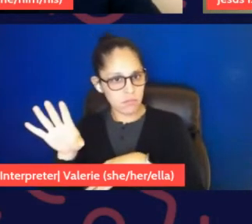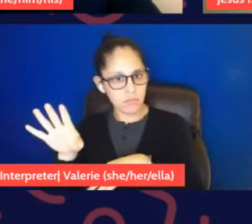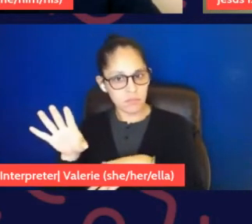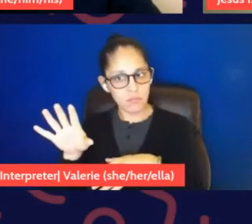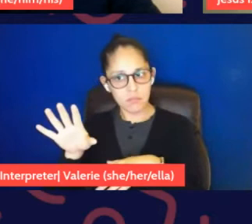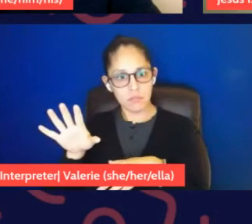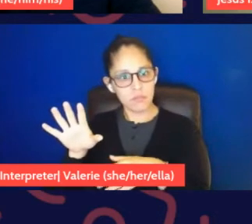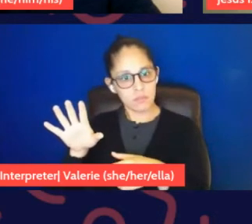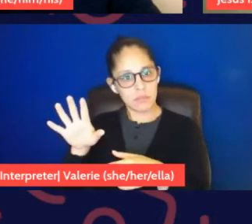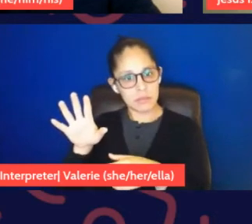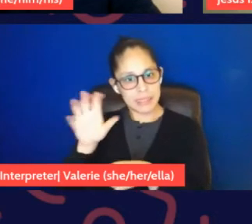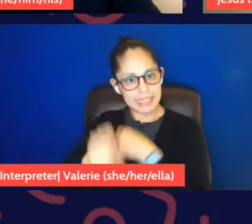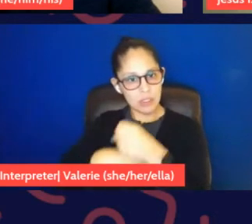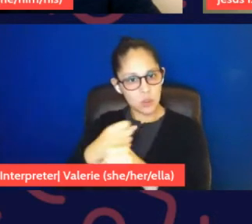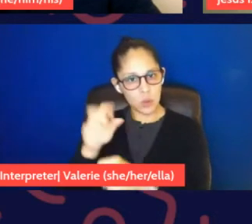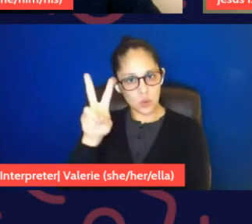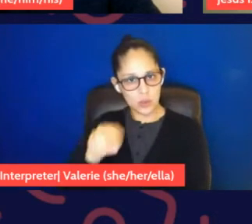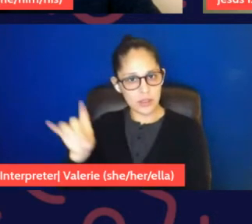so